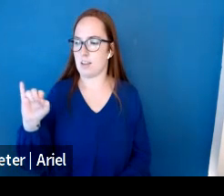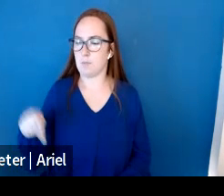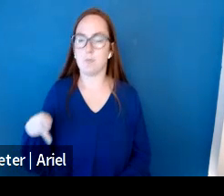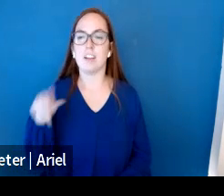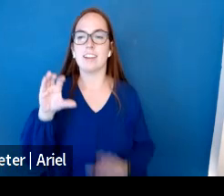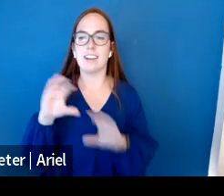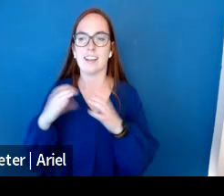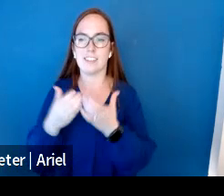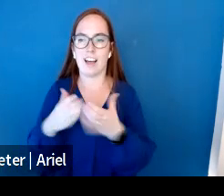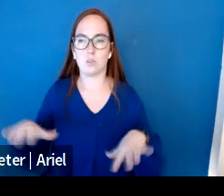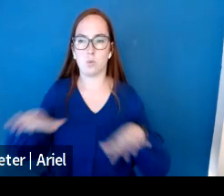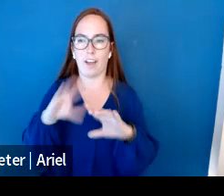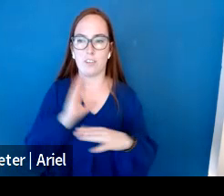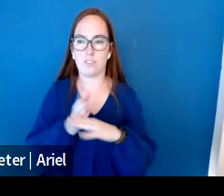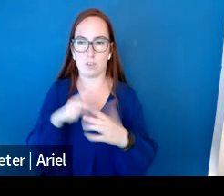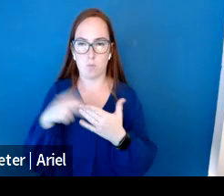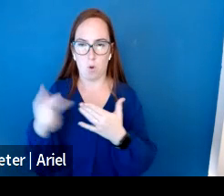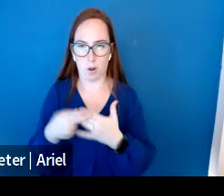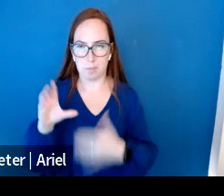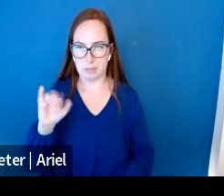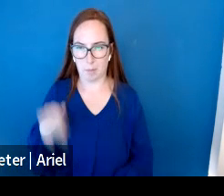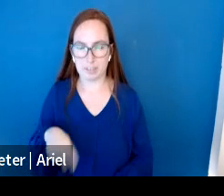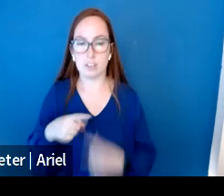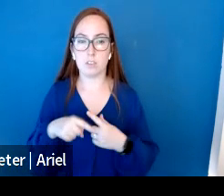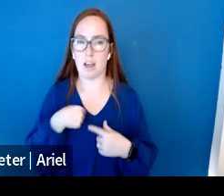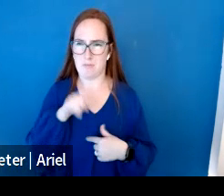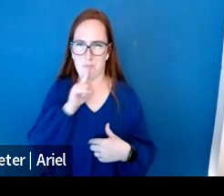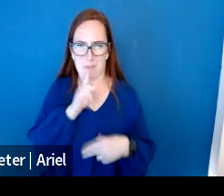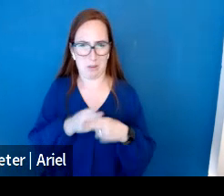mentioned previously, has 30